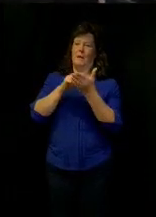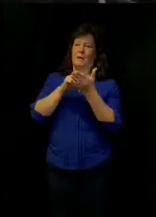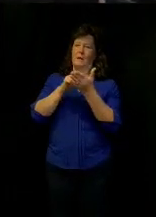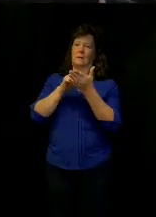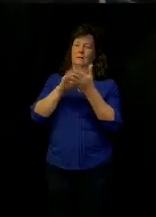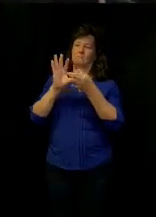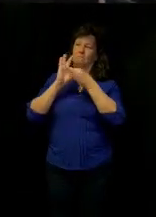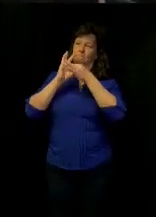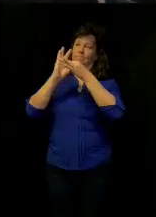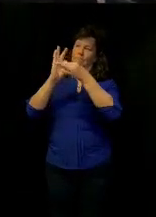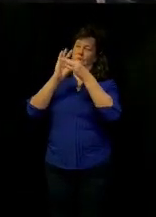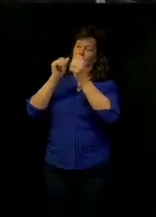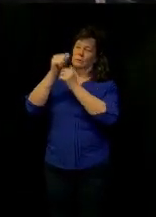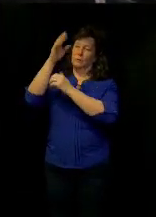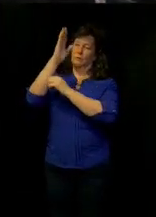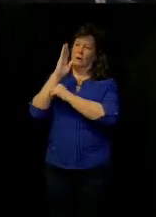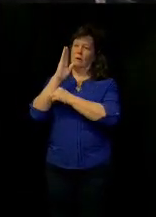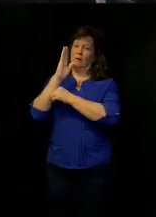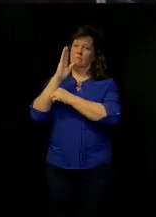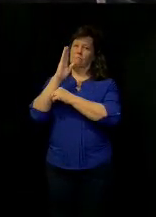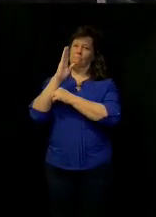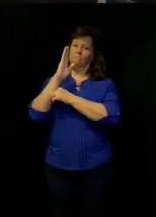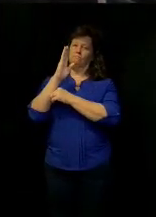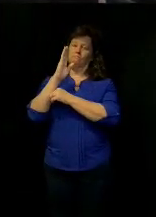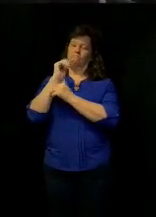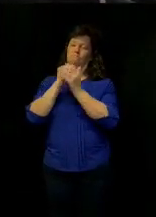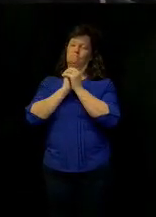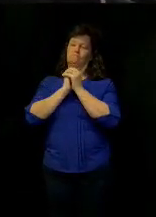rededicate. Anybody at all?